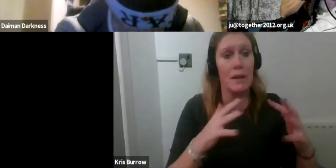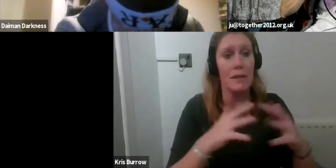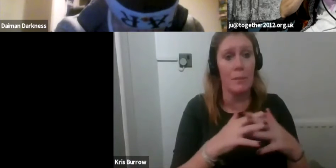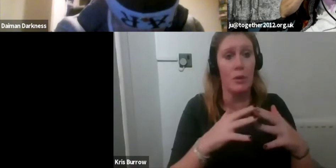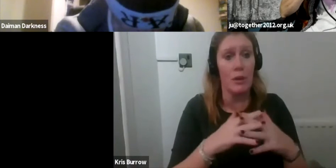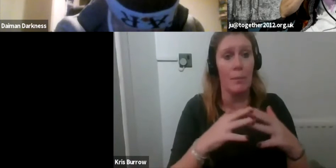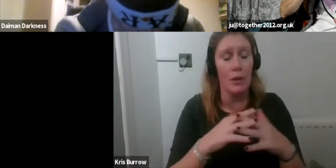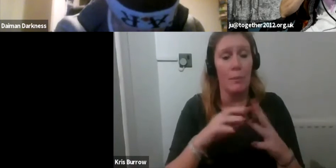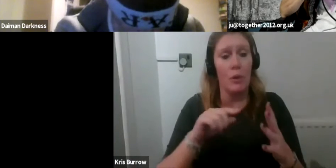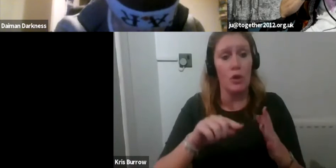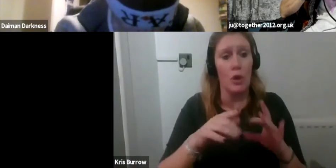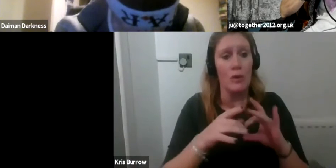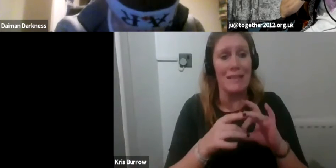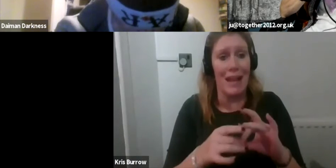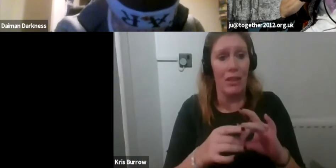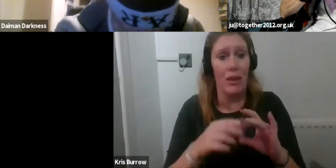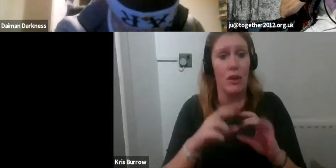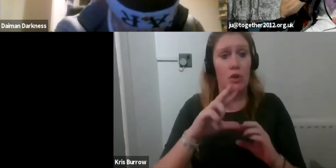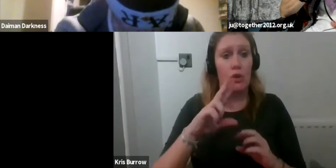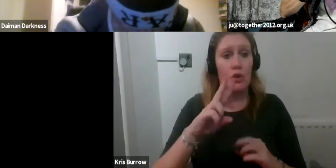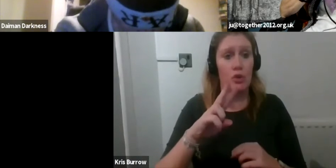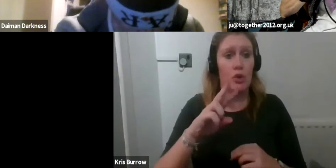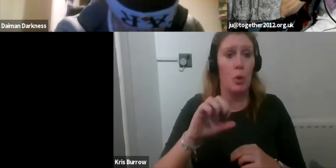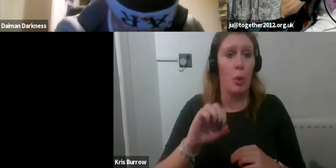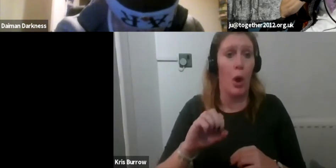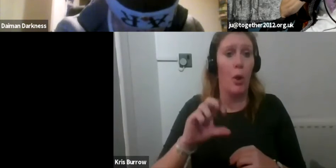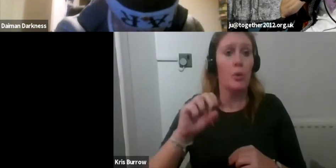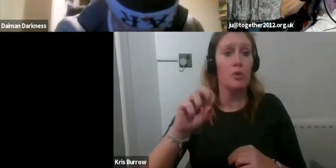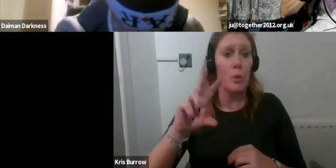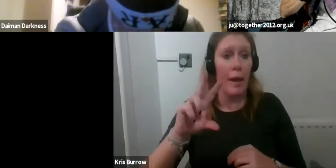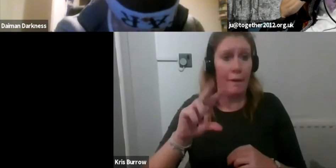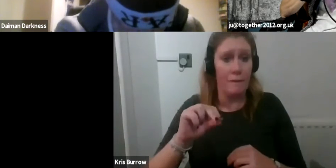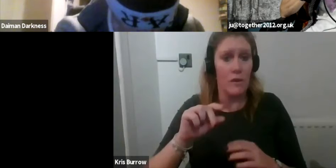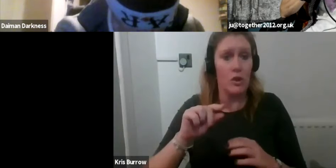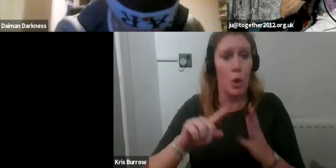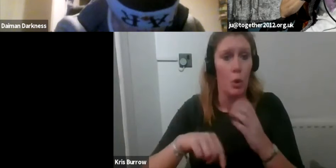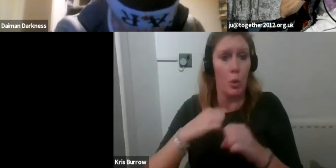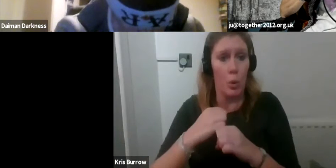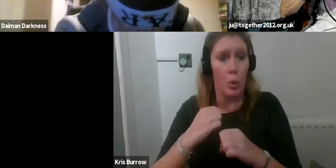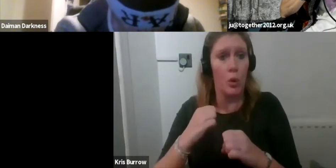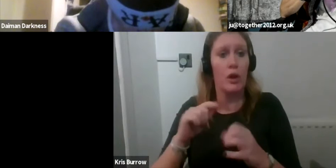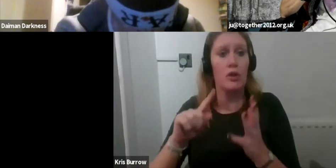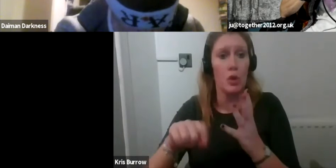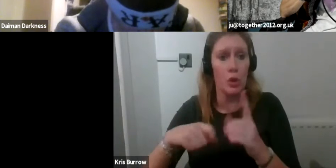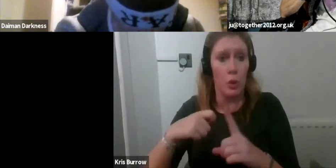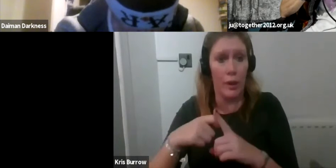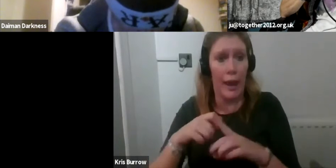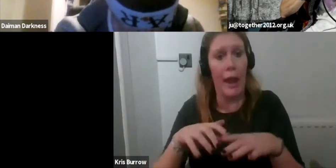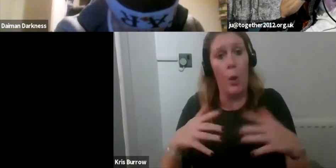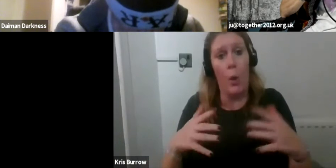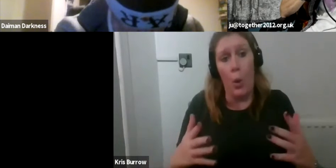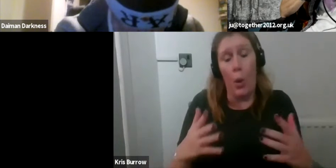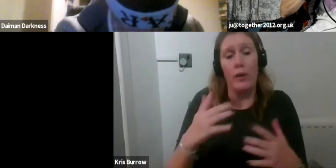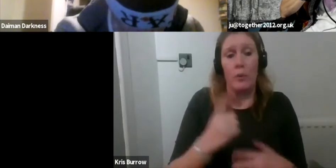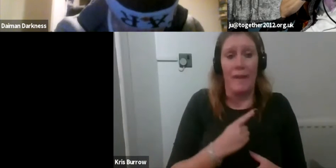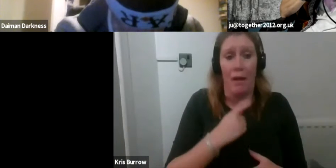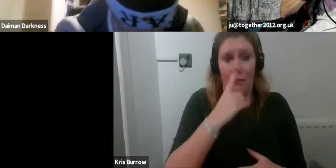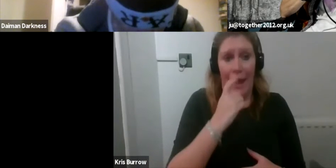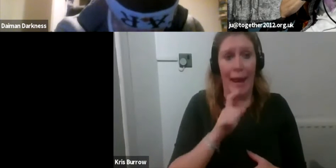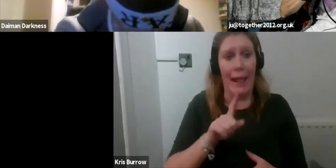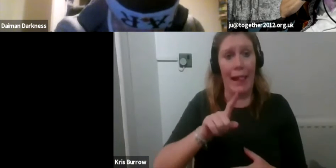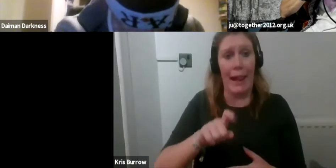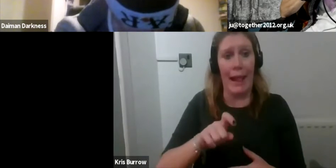www.together2012.org.uk, or hopefully, with the miracles of modern technology, you should just be able to click on the CC for